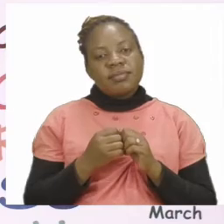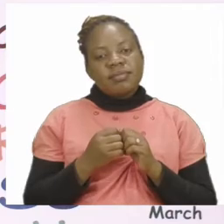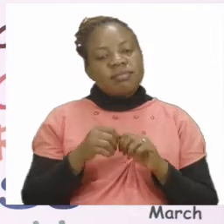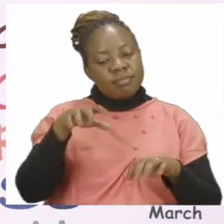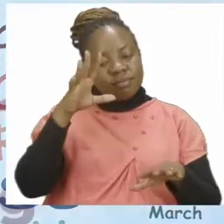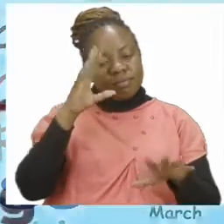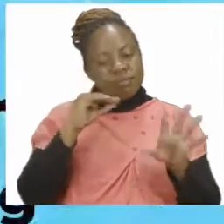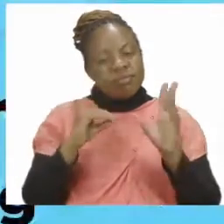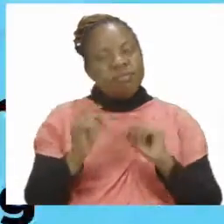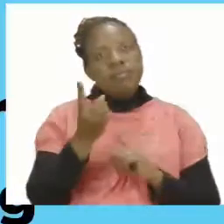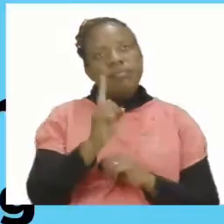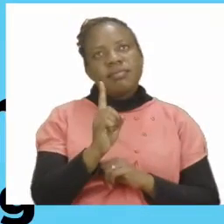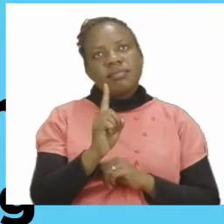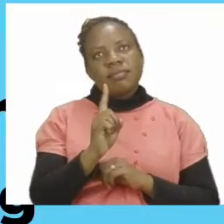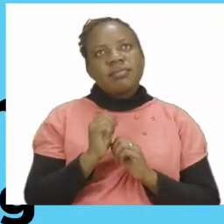about today.